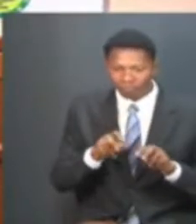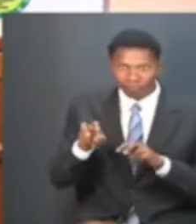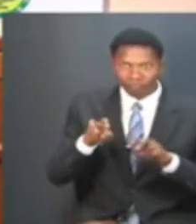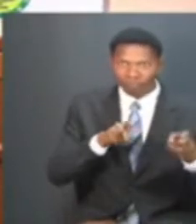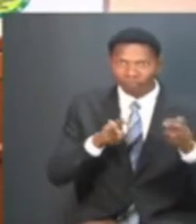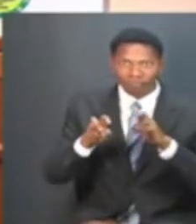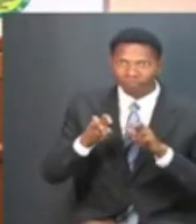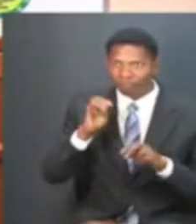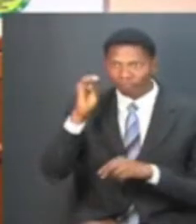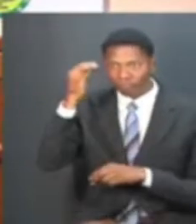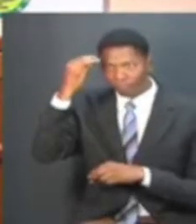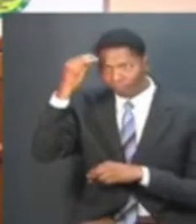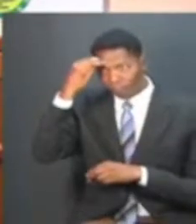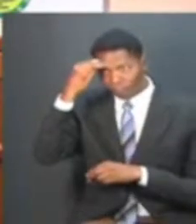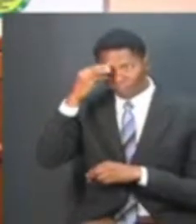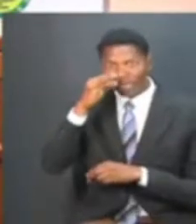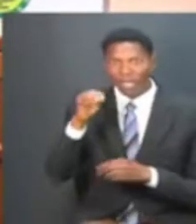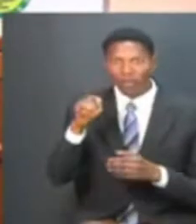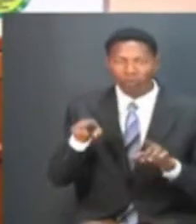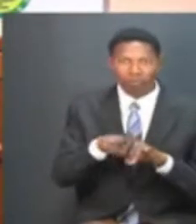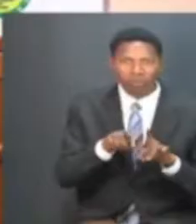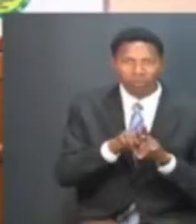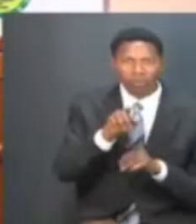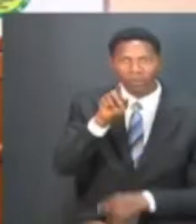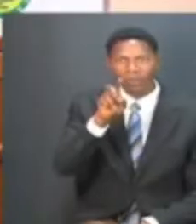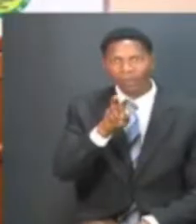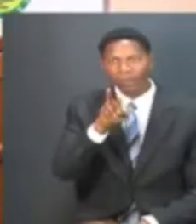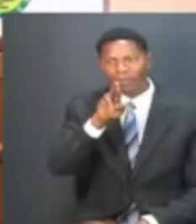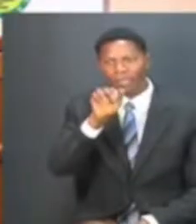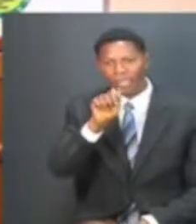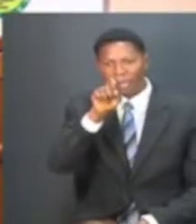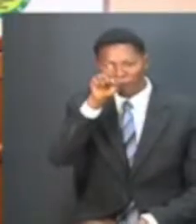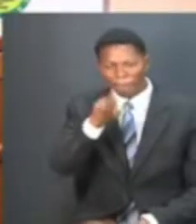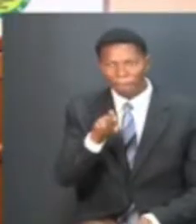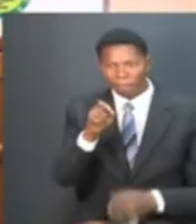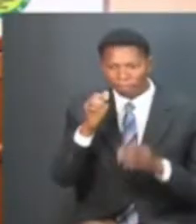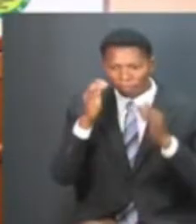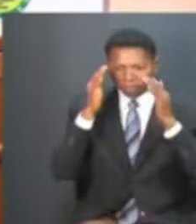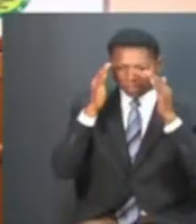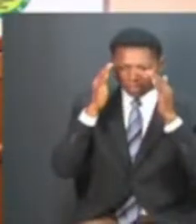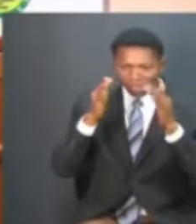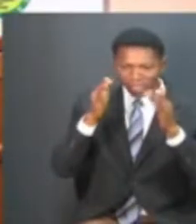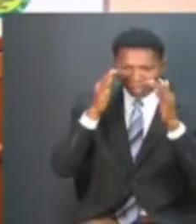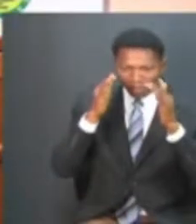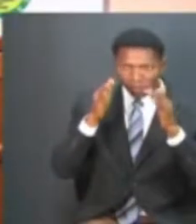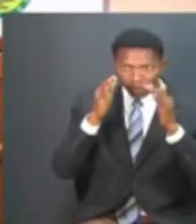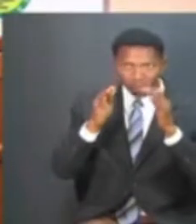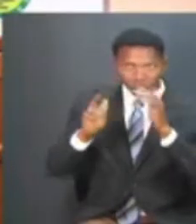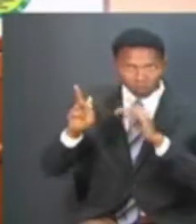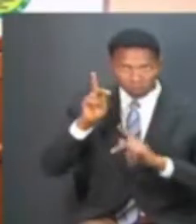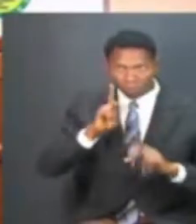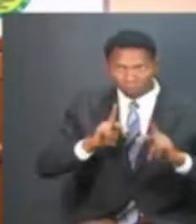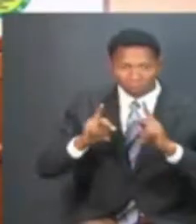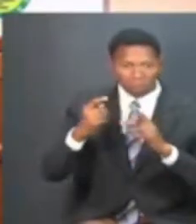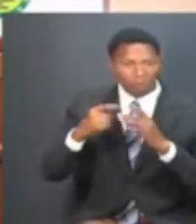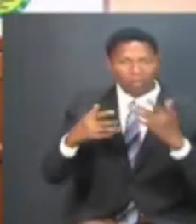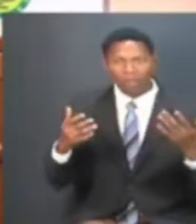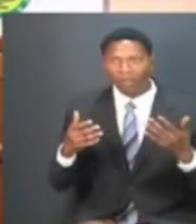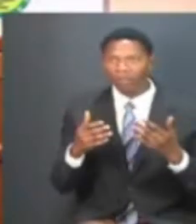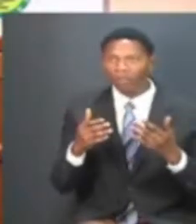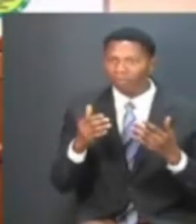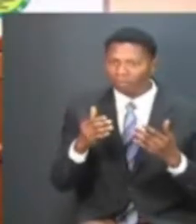Authority pay very less attention to people who travel